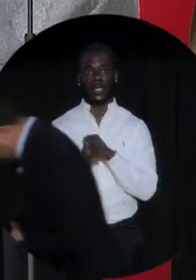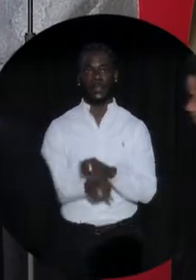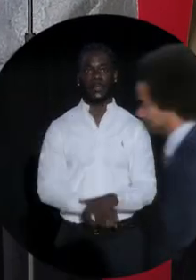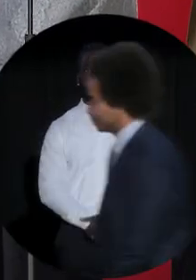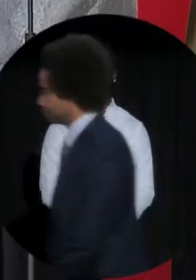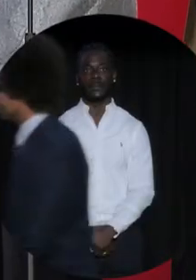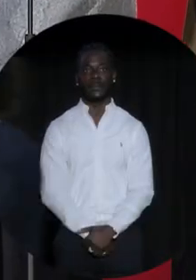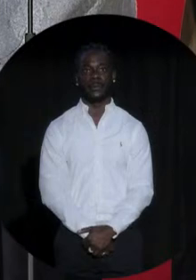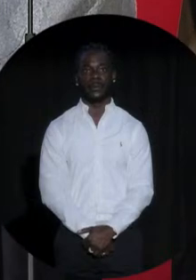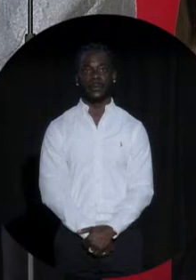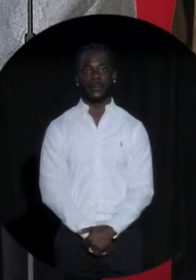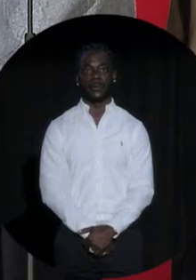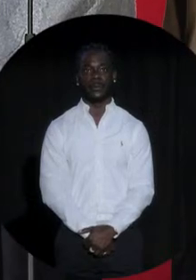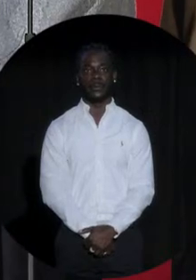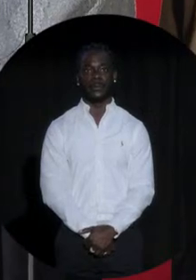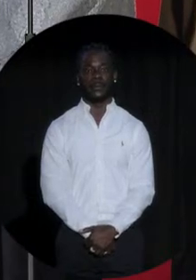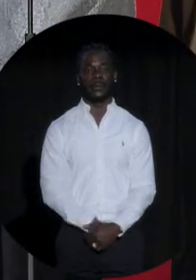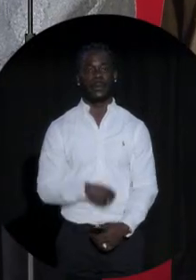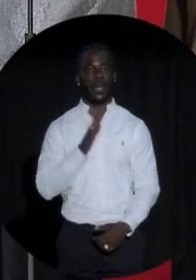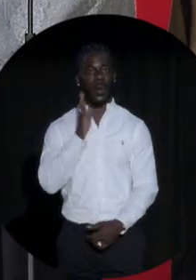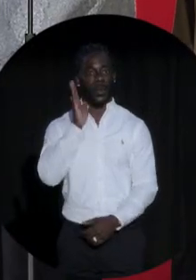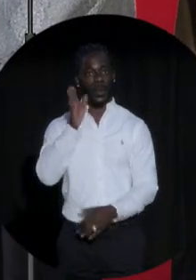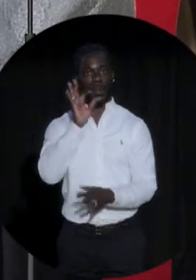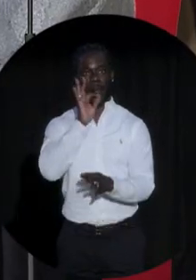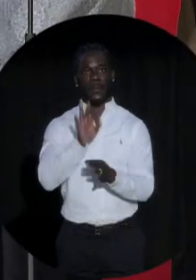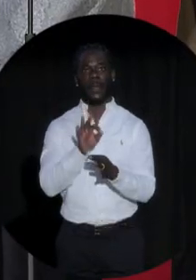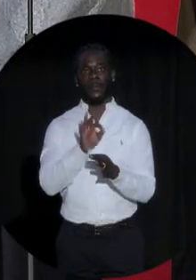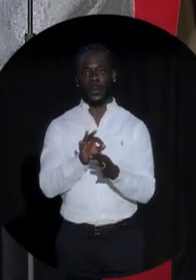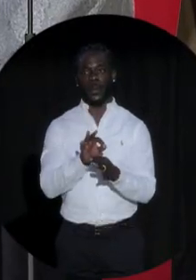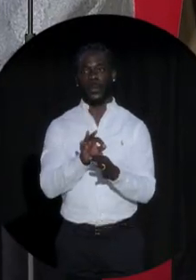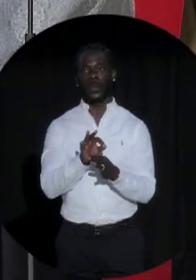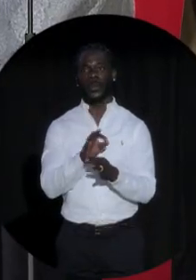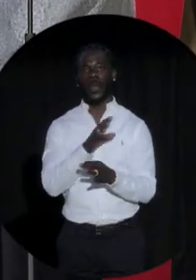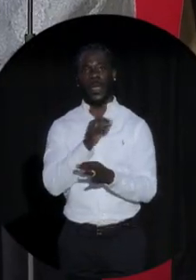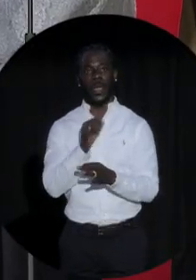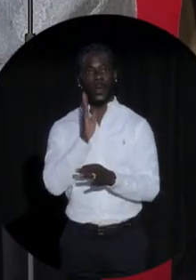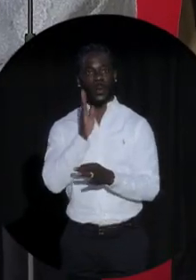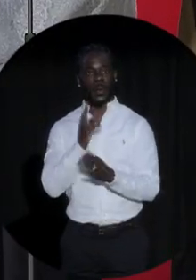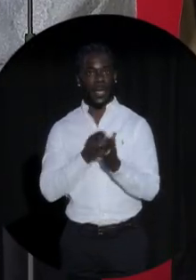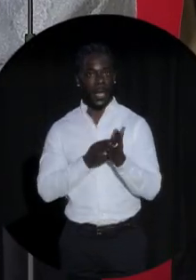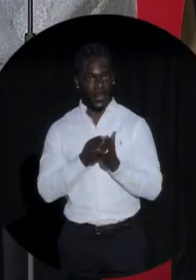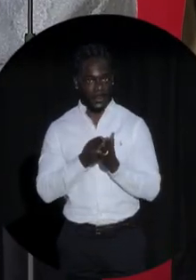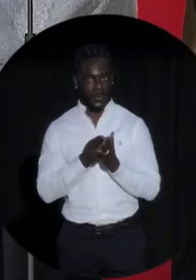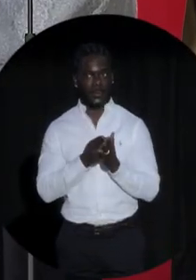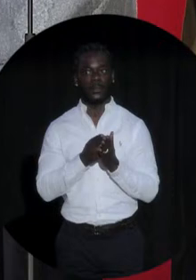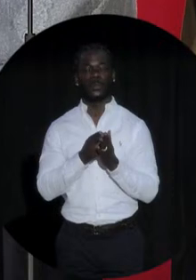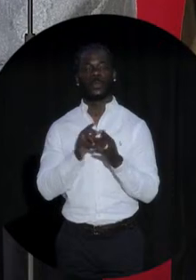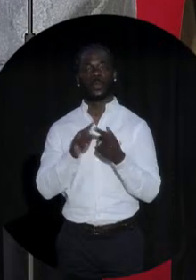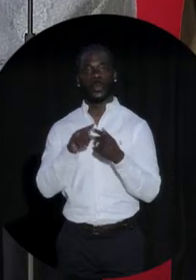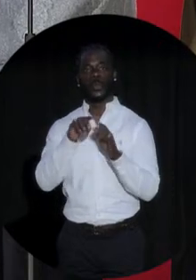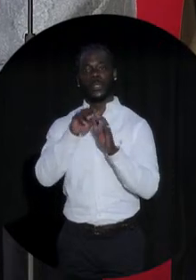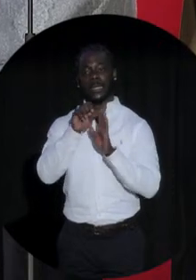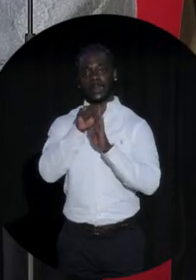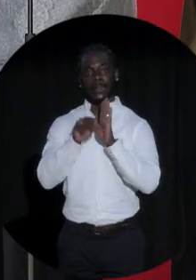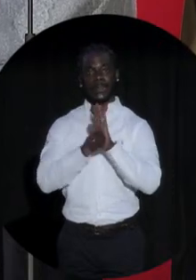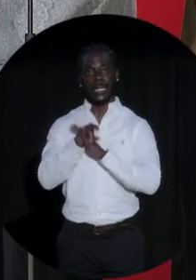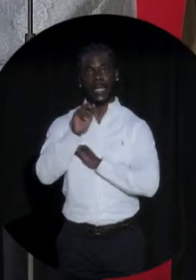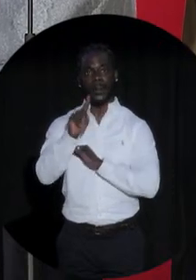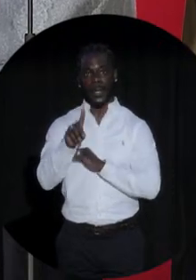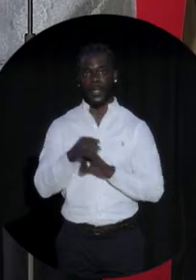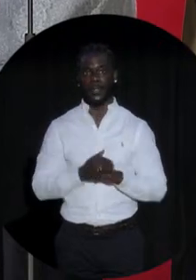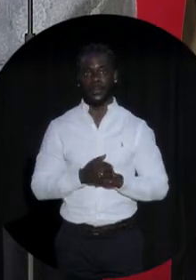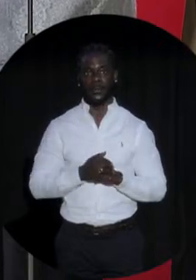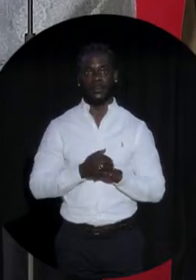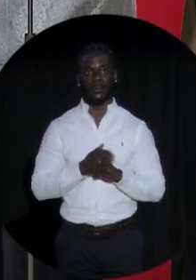of the United States. And that I will be faithful. And that I will be faithful. And bear true allegiance. And bear true allegiance. To the state of Maryland. To the state of Maryland. And support